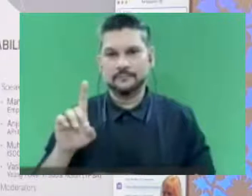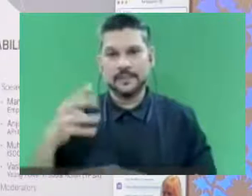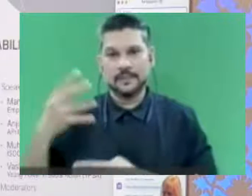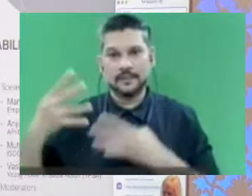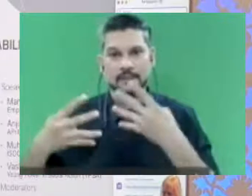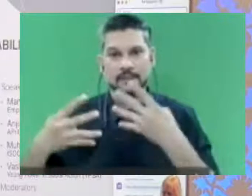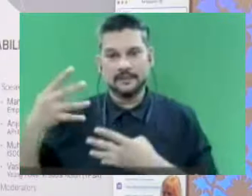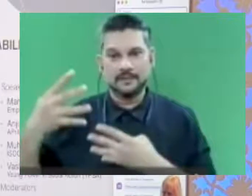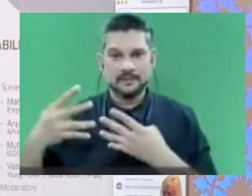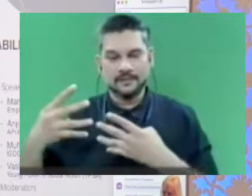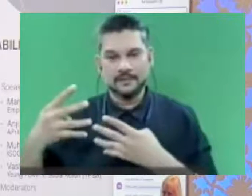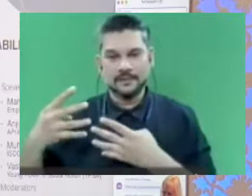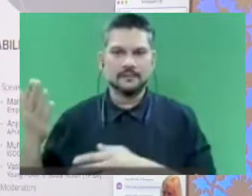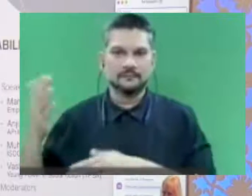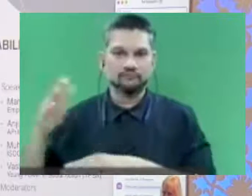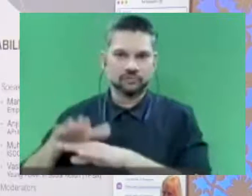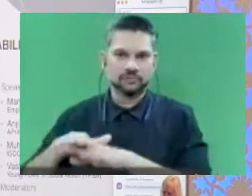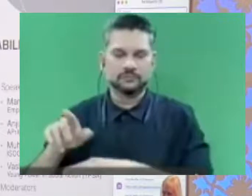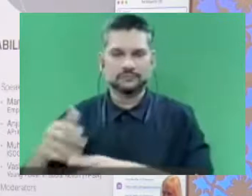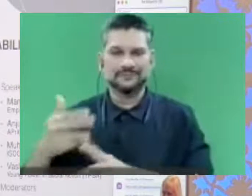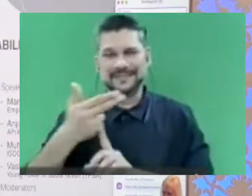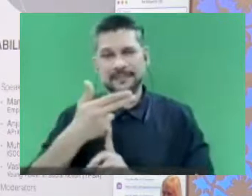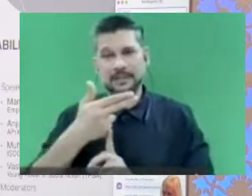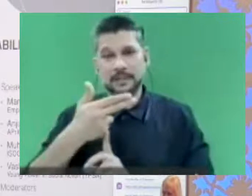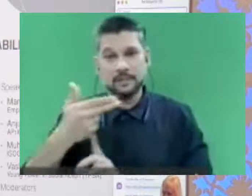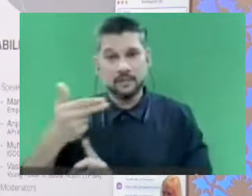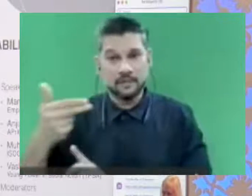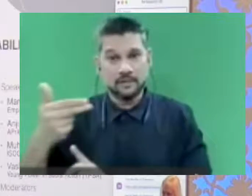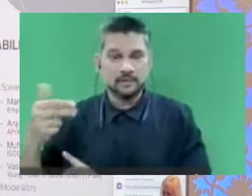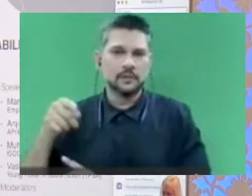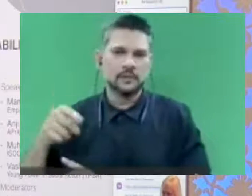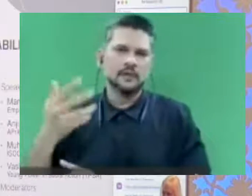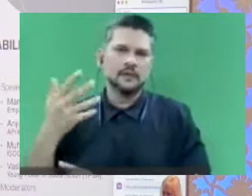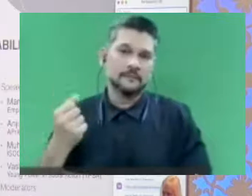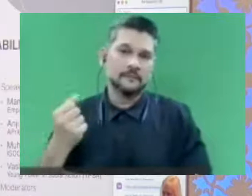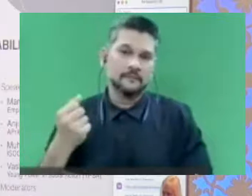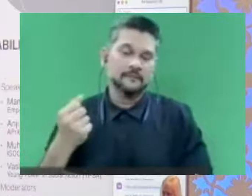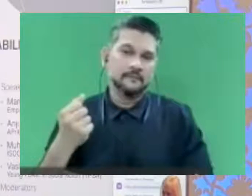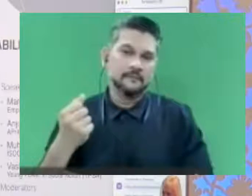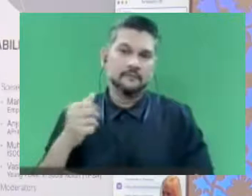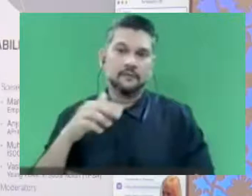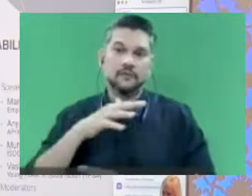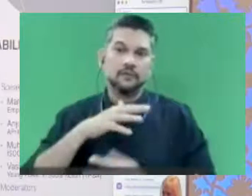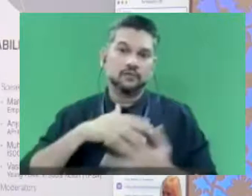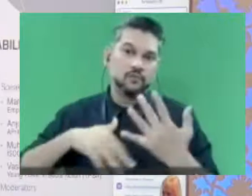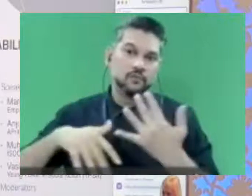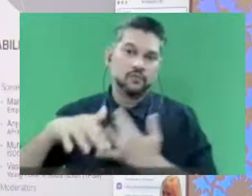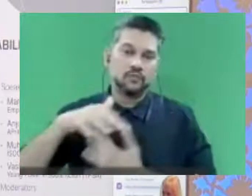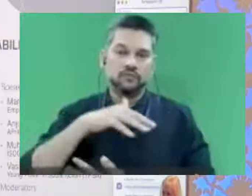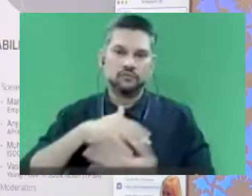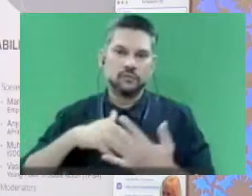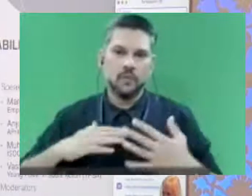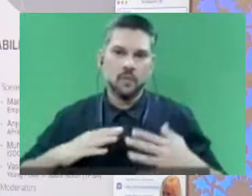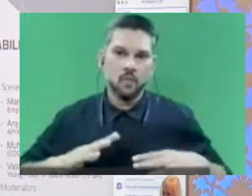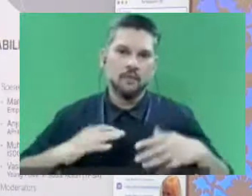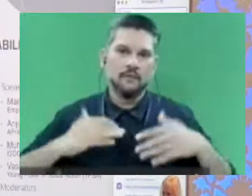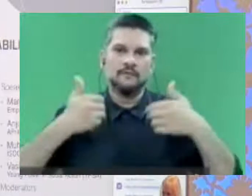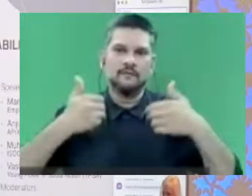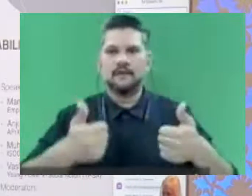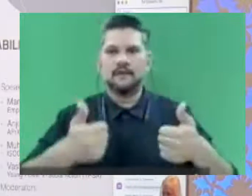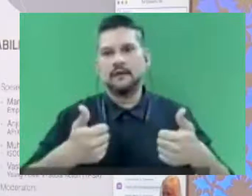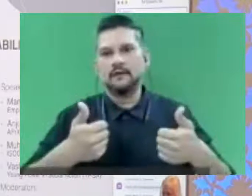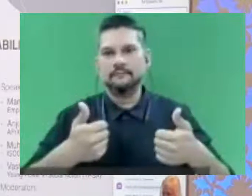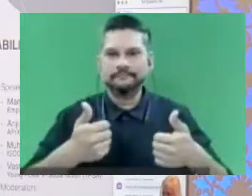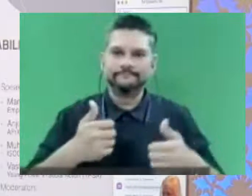in the context in Indonesia, we have a social welfare database collection managed by